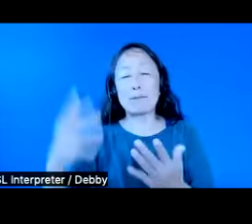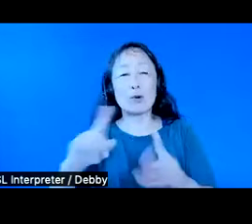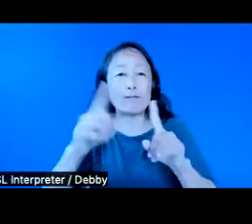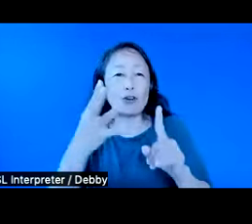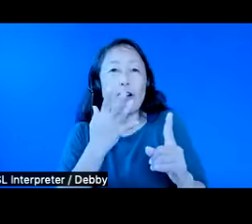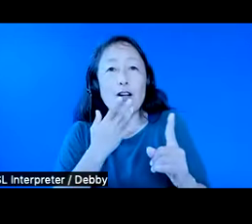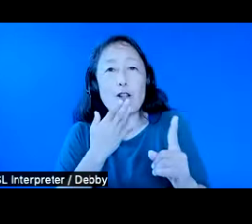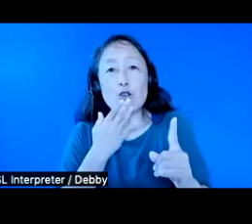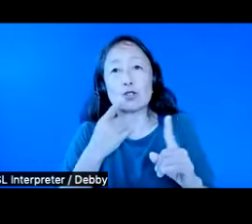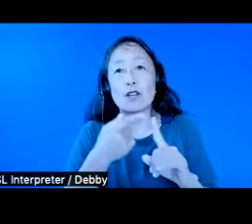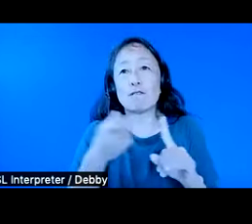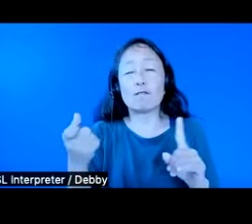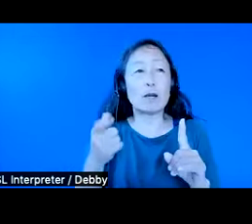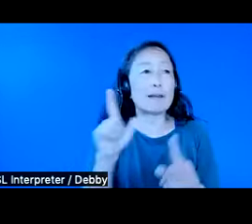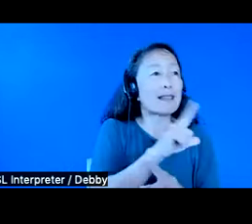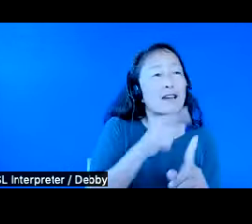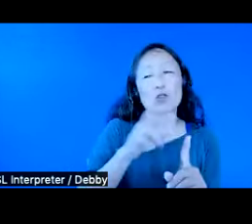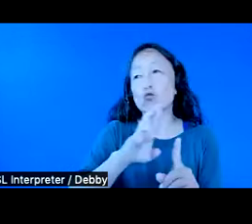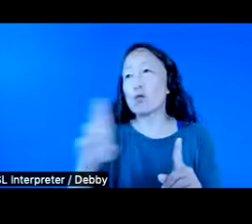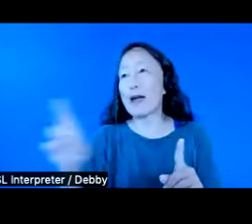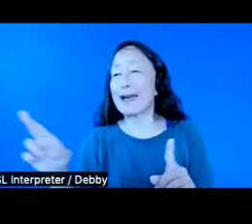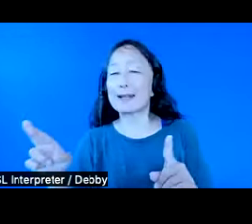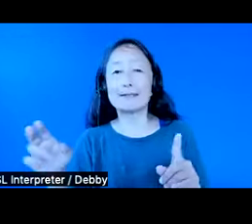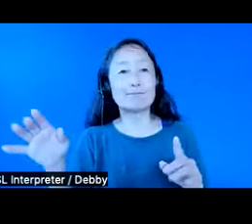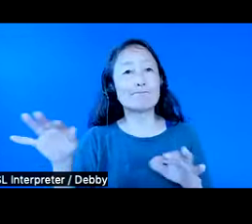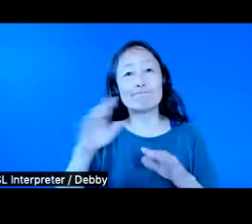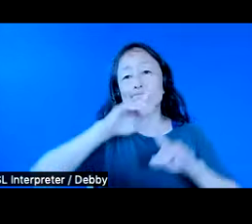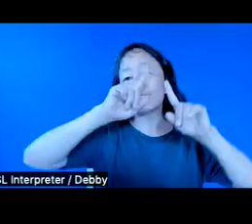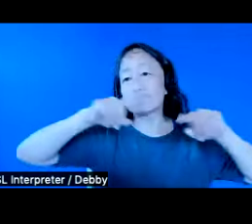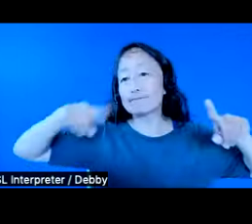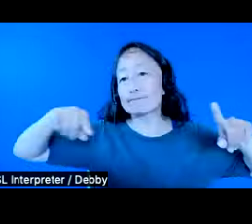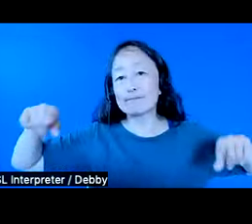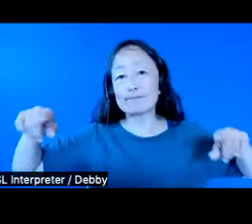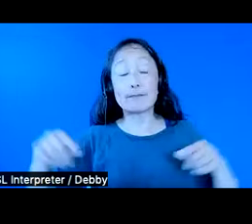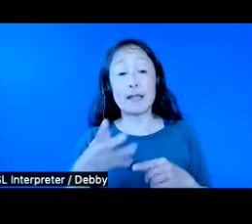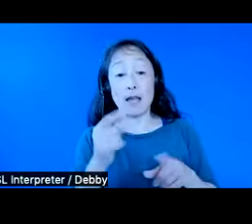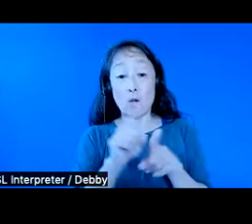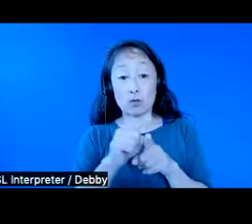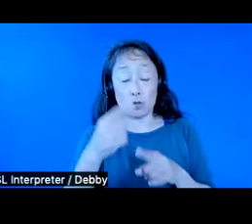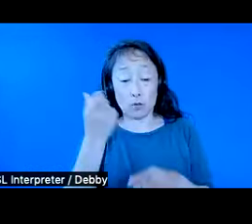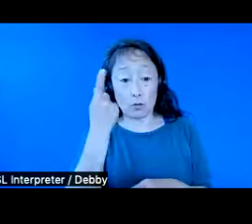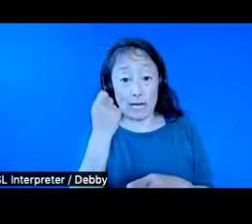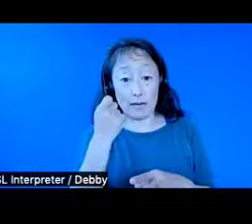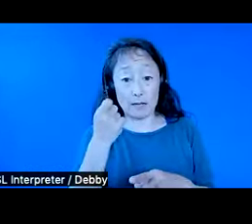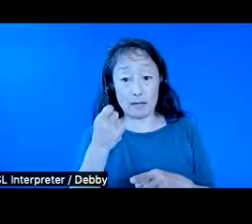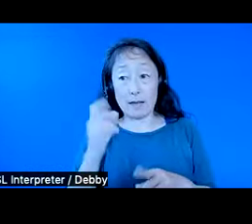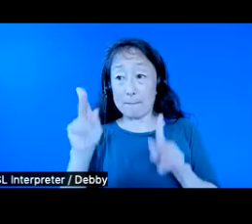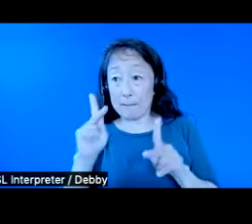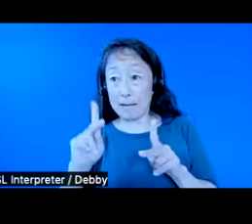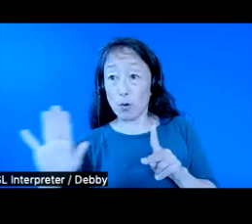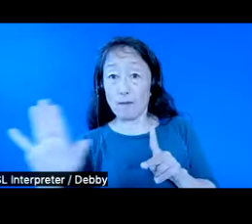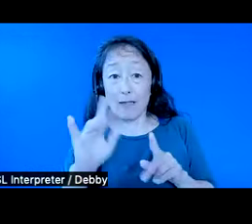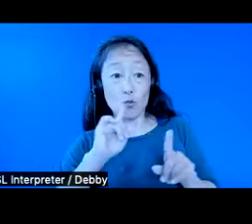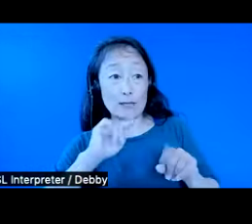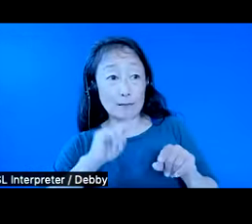from horizon to horizon. And then realize the responses are also going to vary depending on each individual.